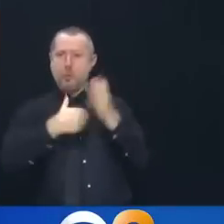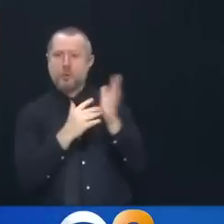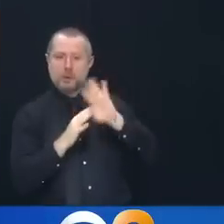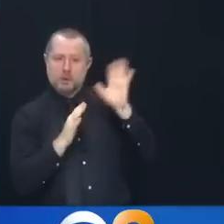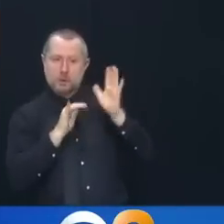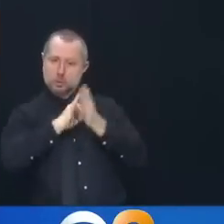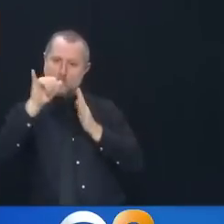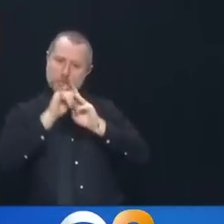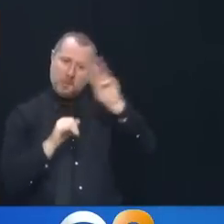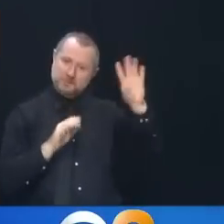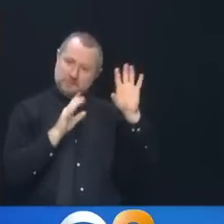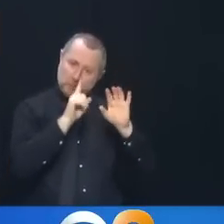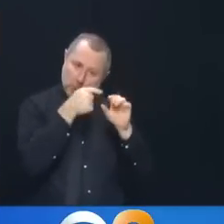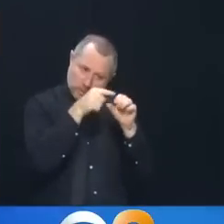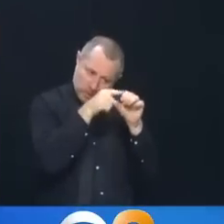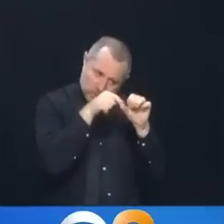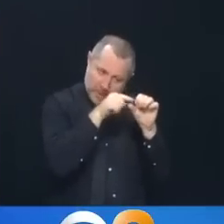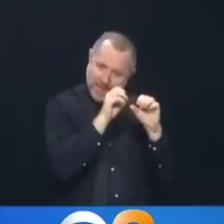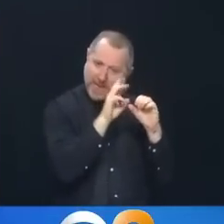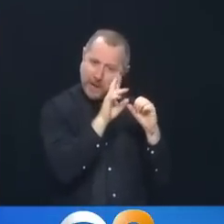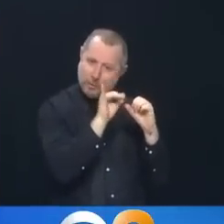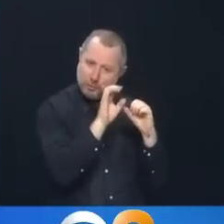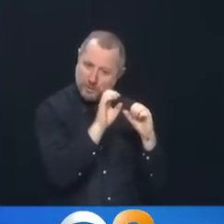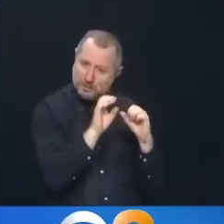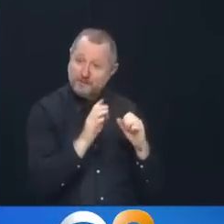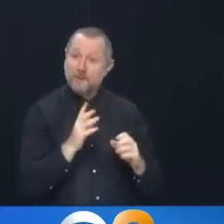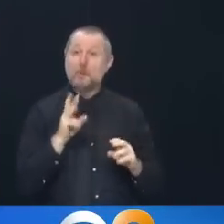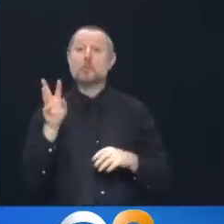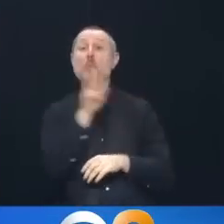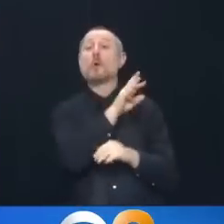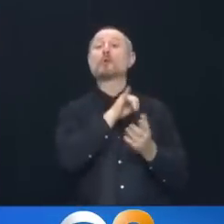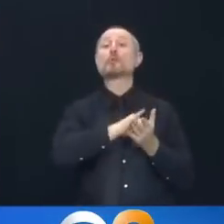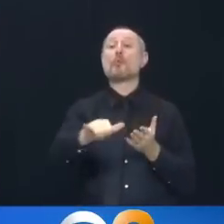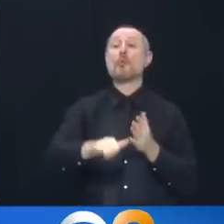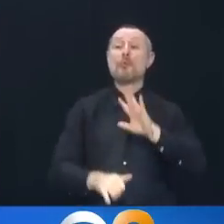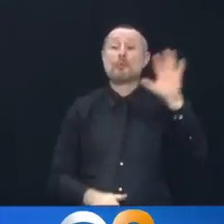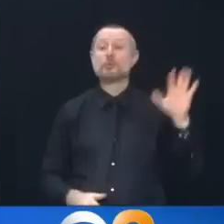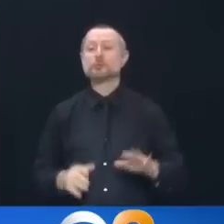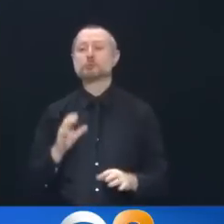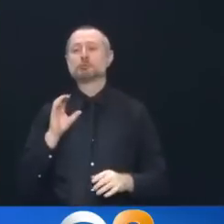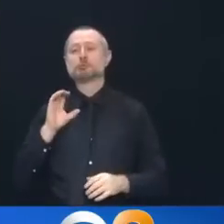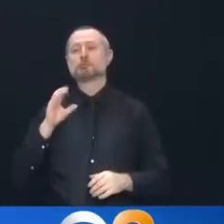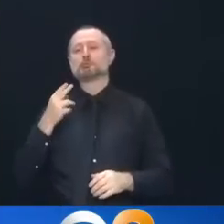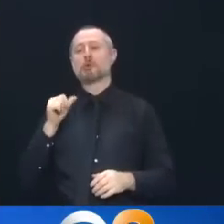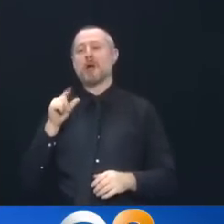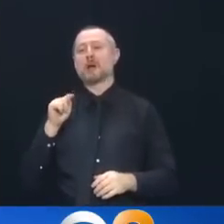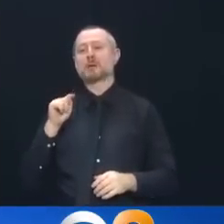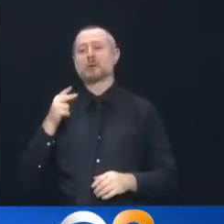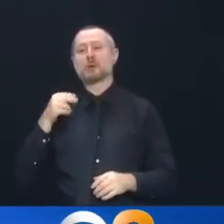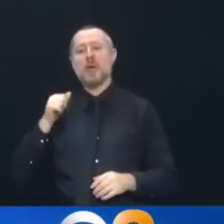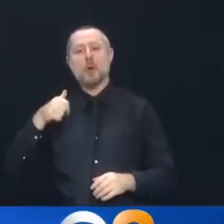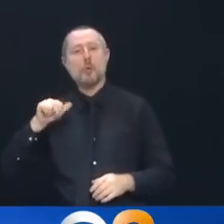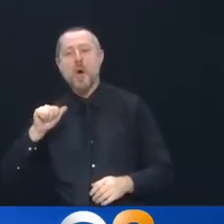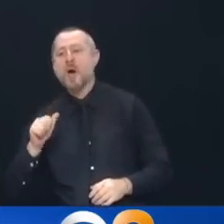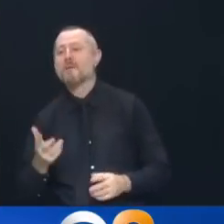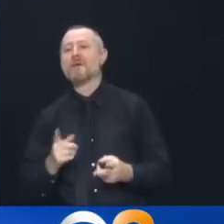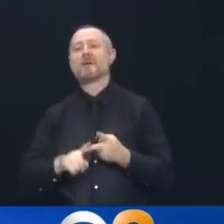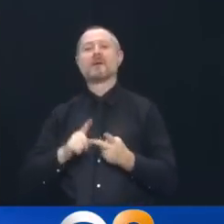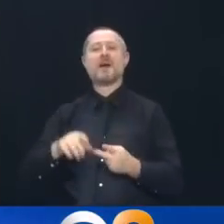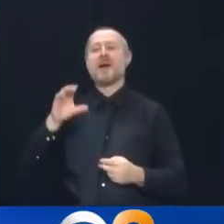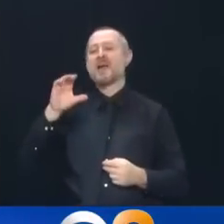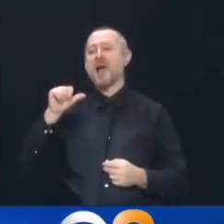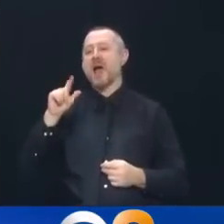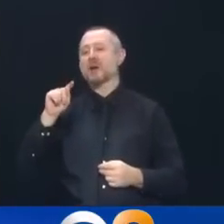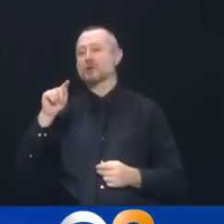not doing Cattaraugus, et cetera. It's a micro zone. That's micro as opposed to regional. But you